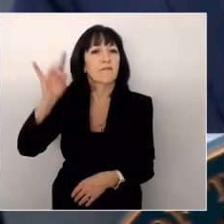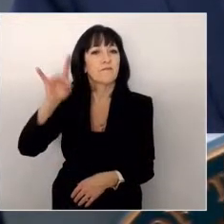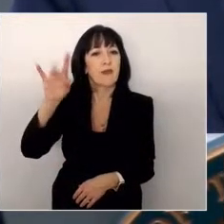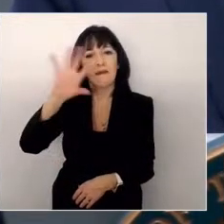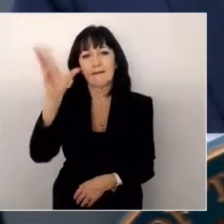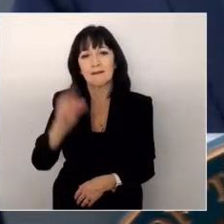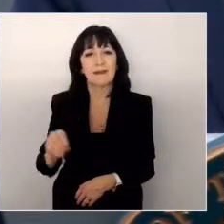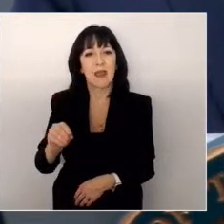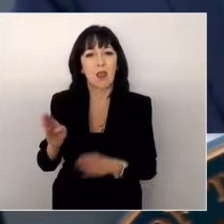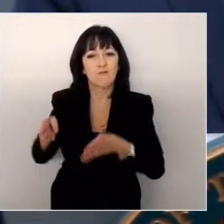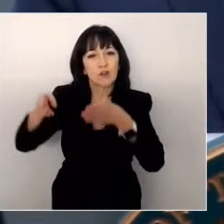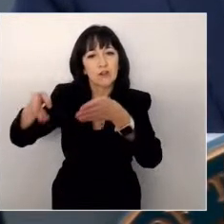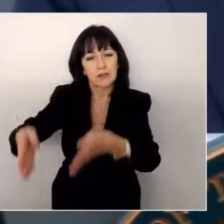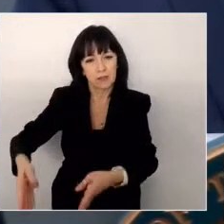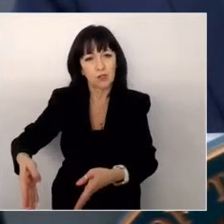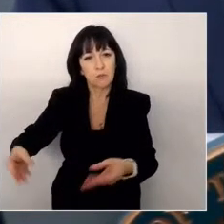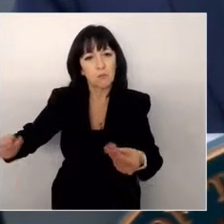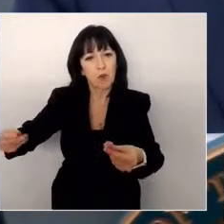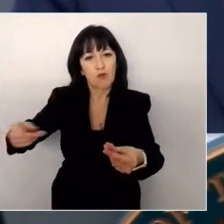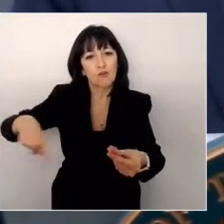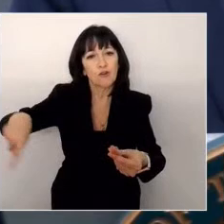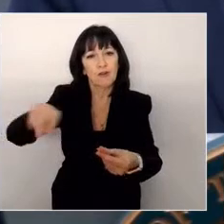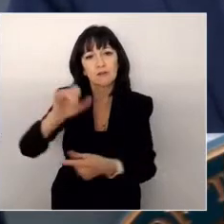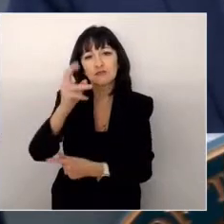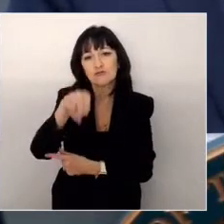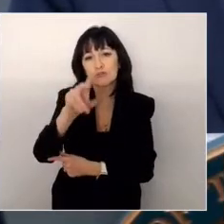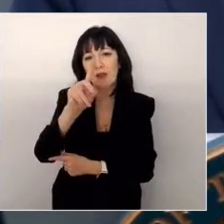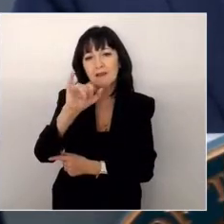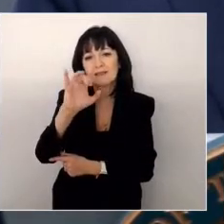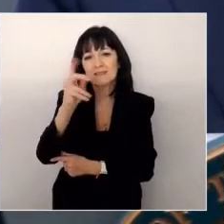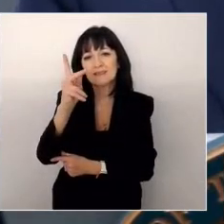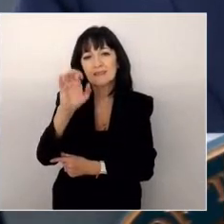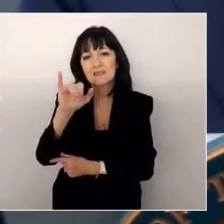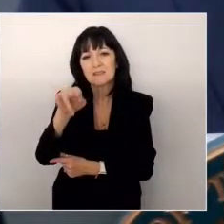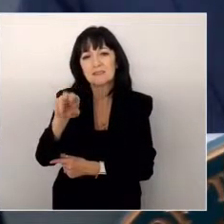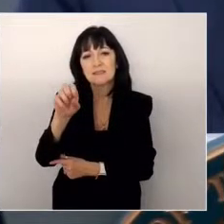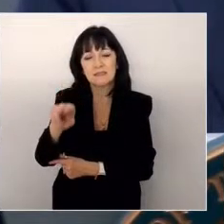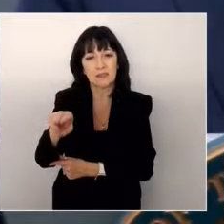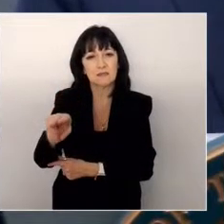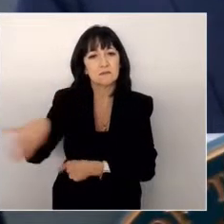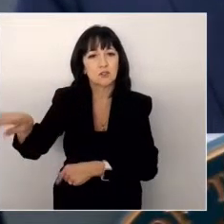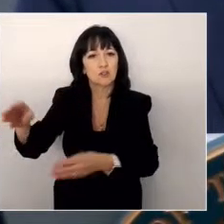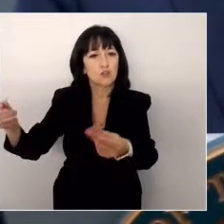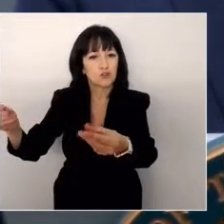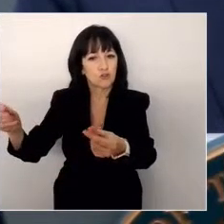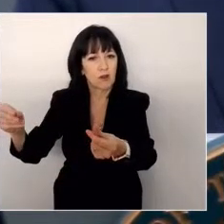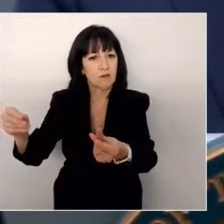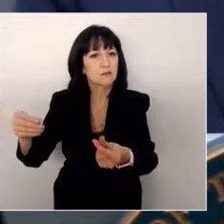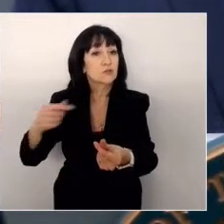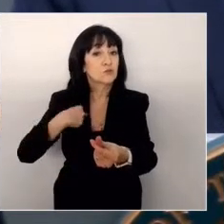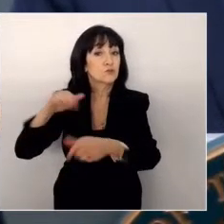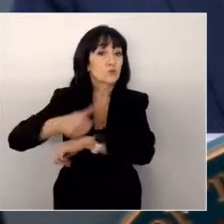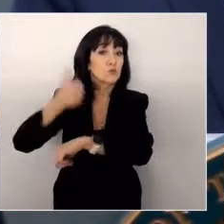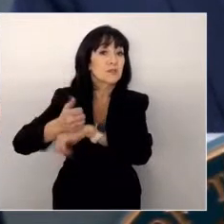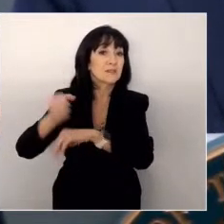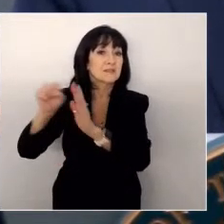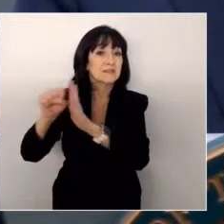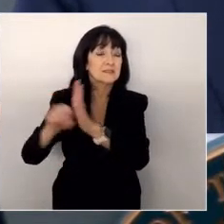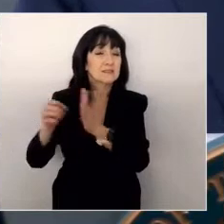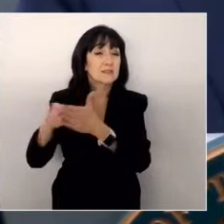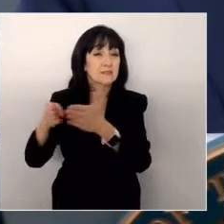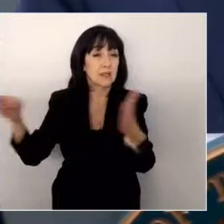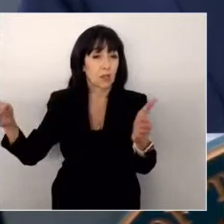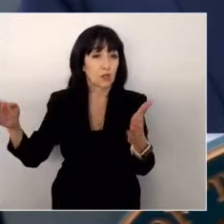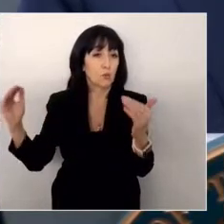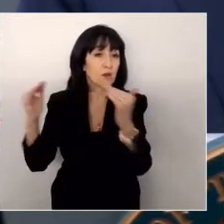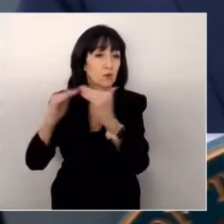John Dickinson Plantation, and to partner with the Department of State, the Office of Statewide Equity Initiatives, the Delaware